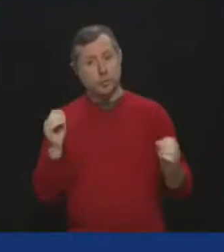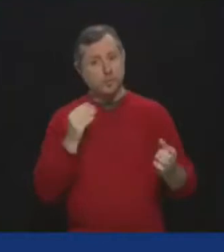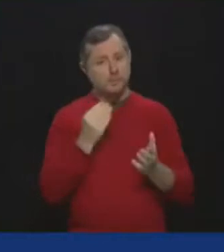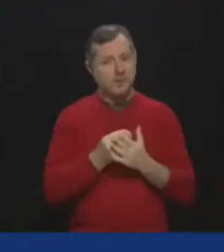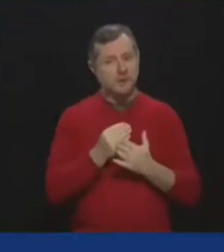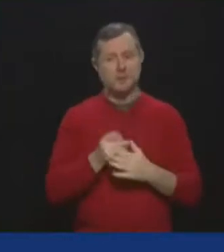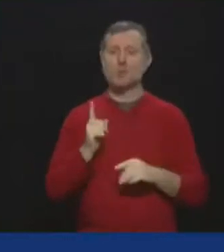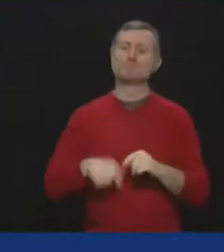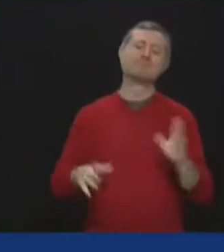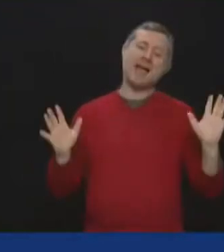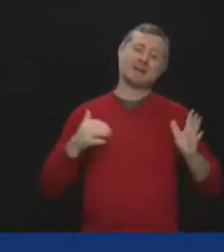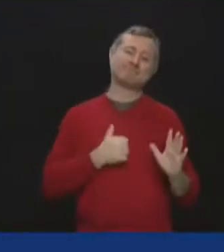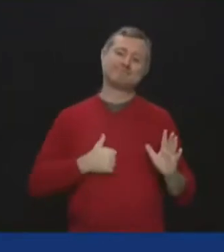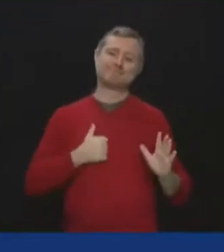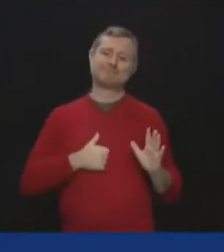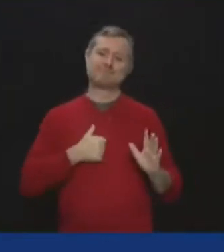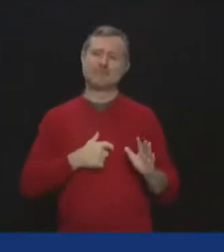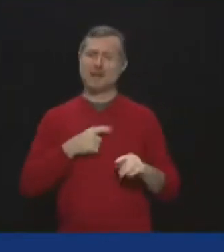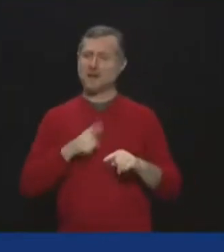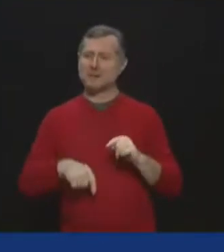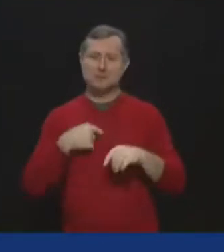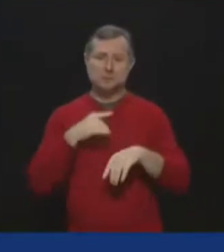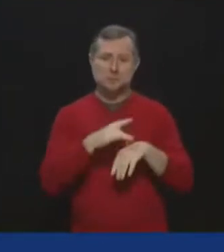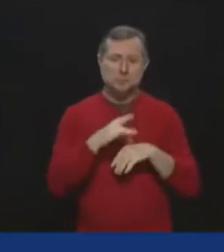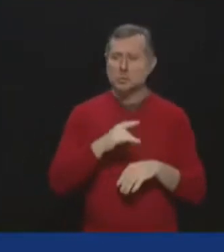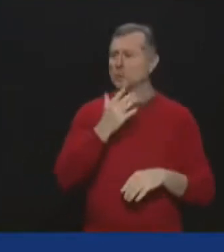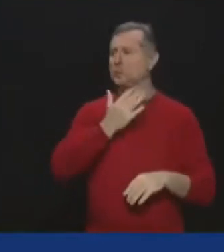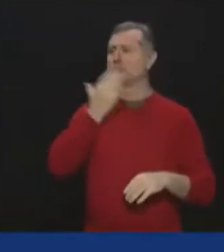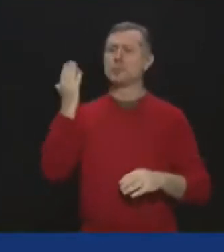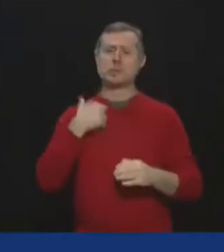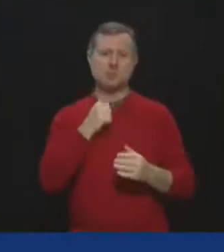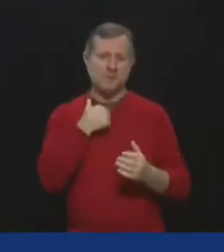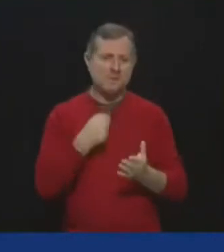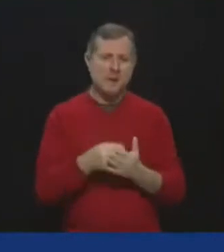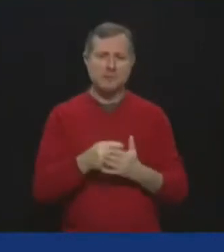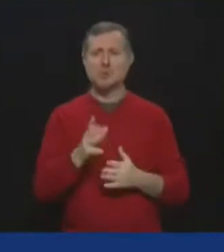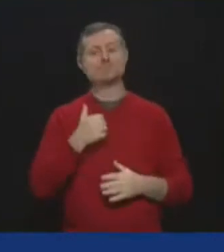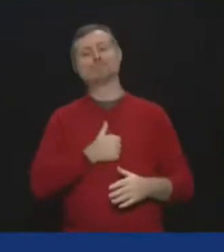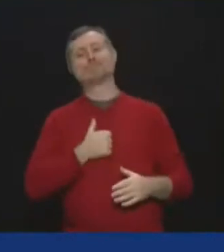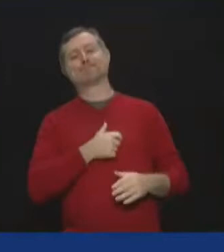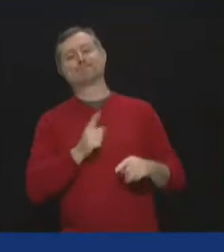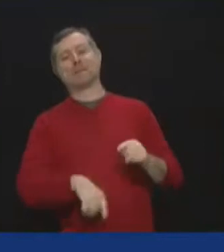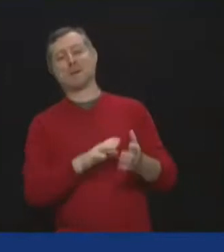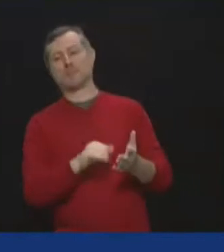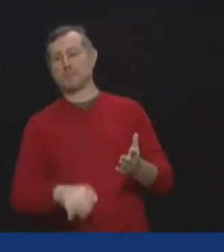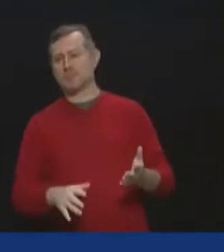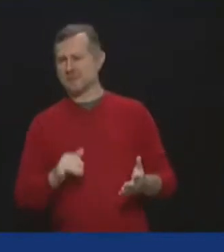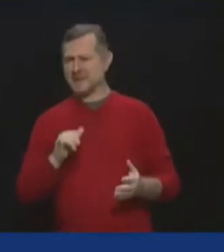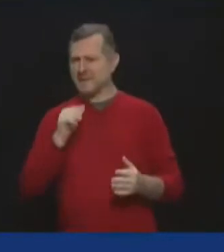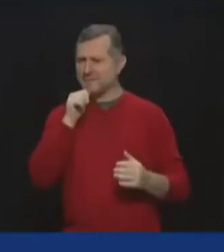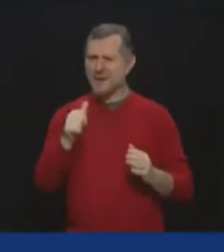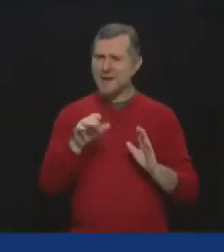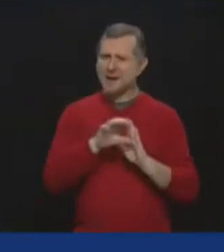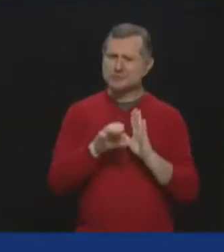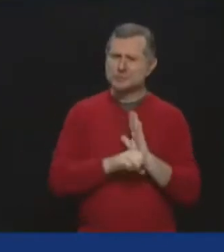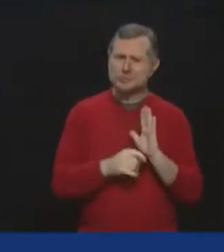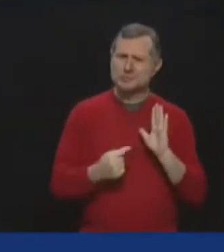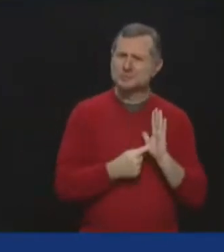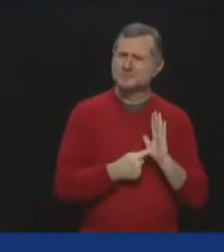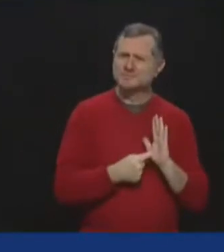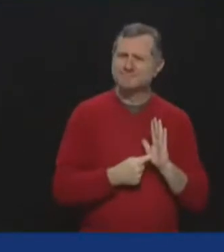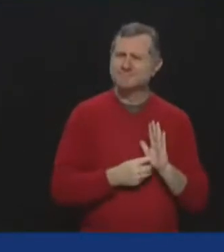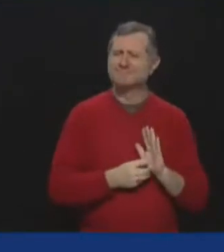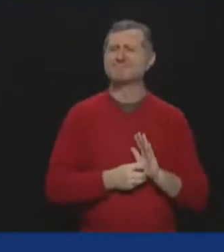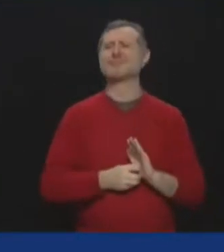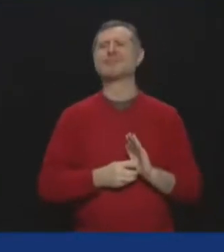if you don't have the resources, not if you don't have the ability to pay. And that's what's so unconstitutional about the Hyde Amendment. It